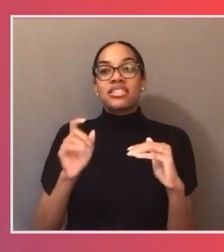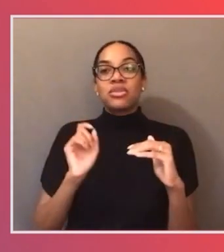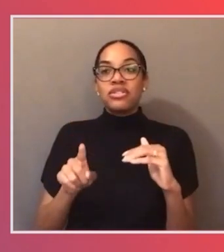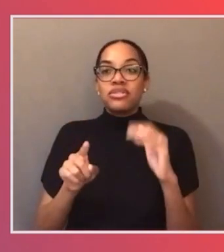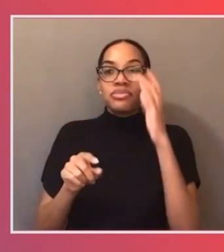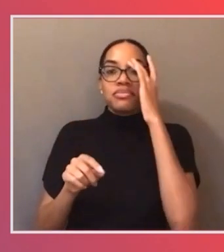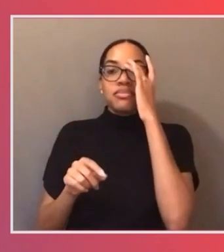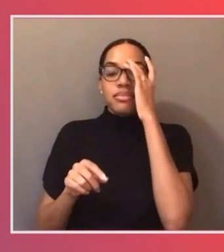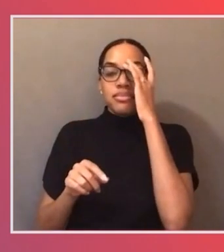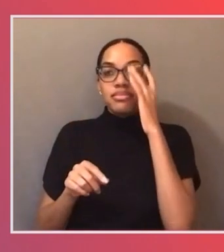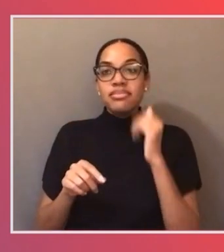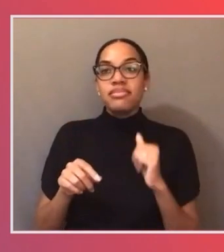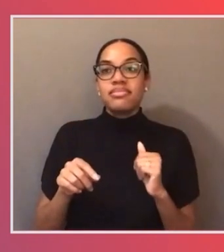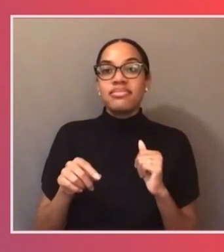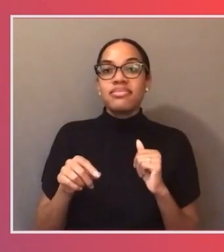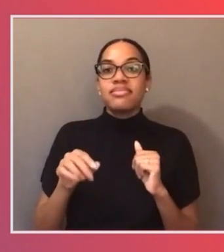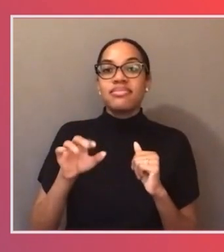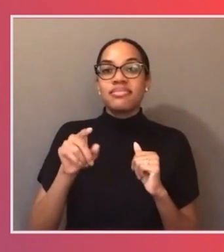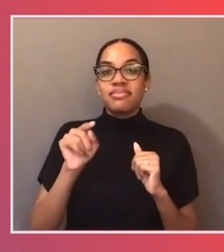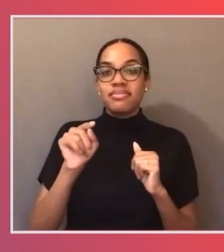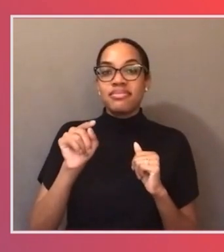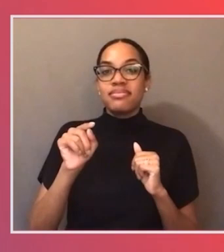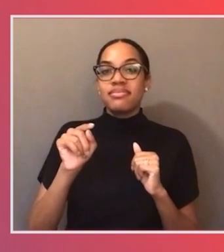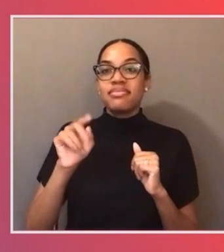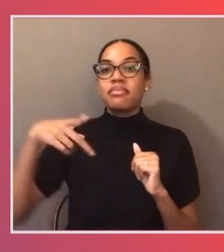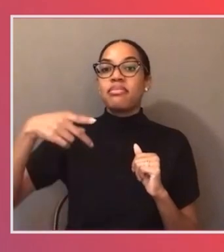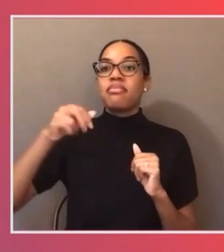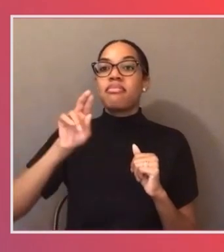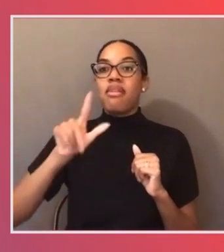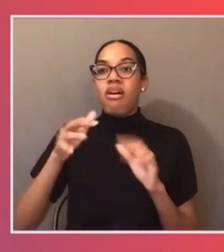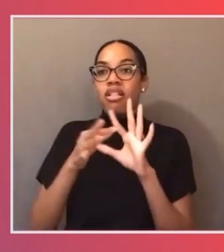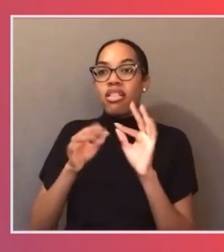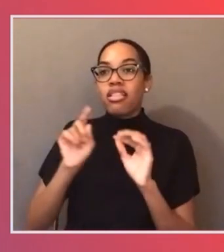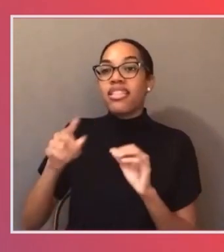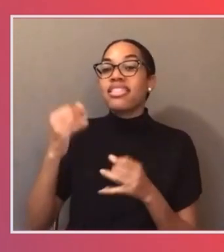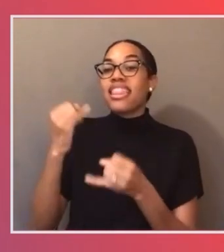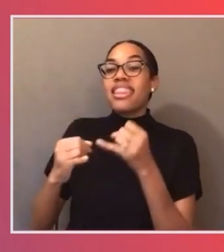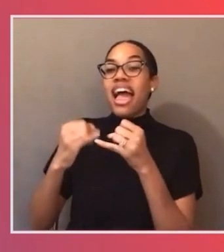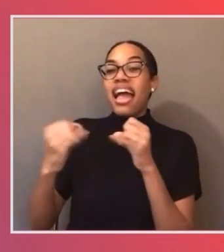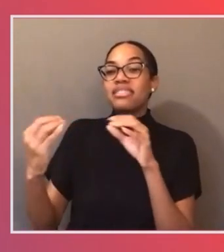pass the gauntlet to? Was it Shuri,